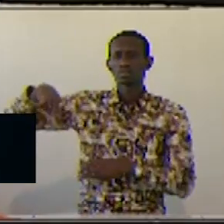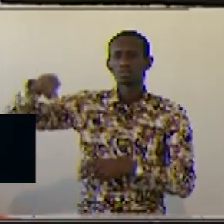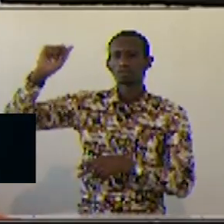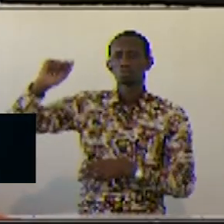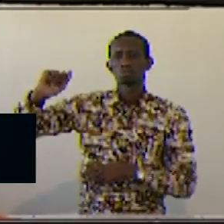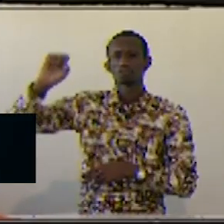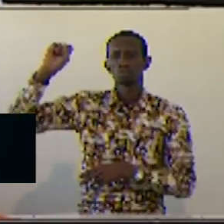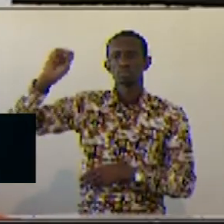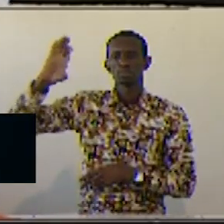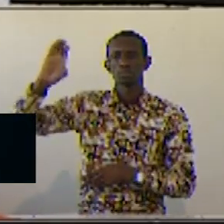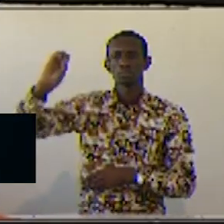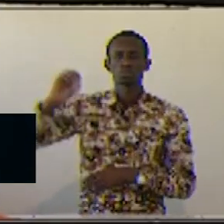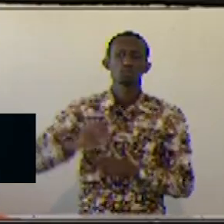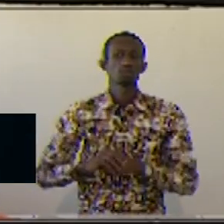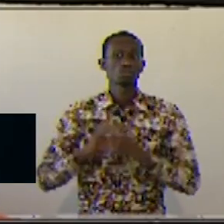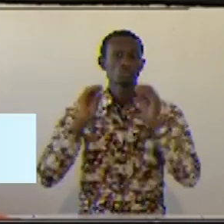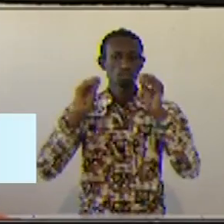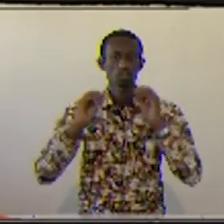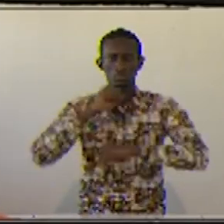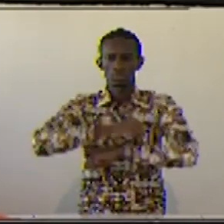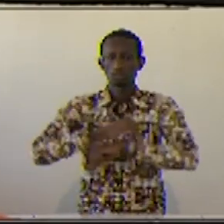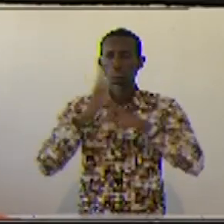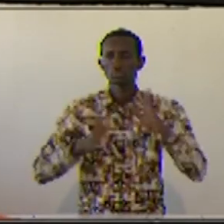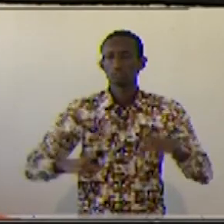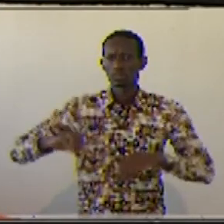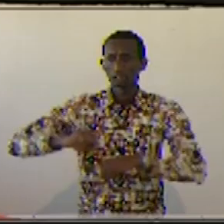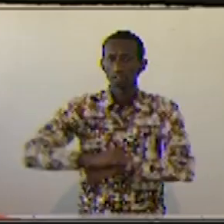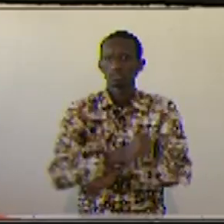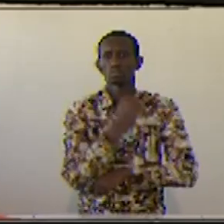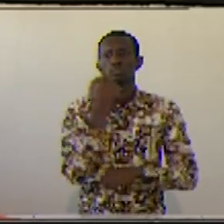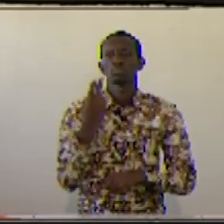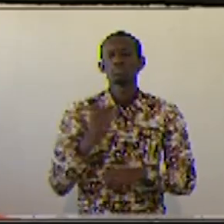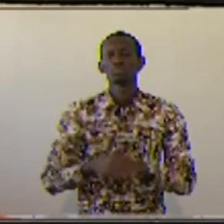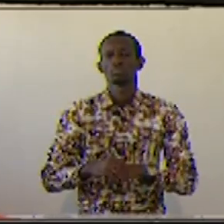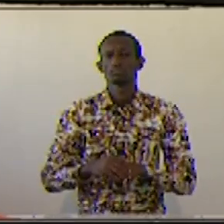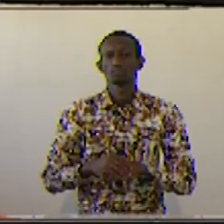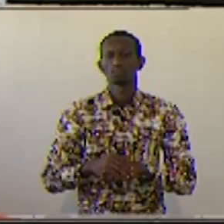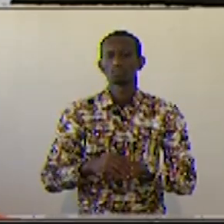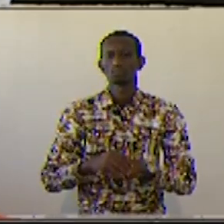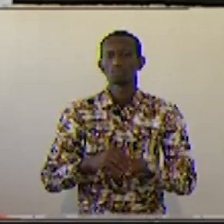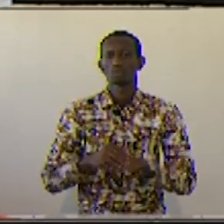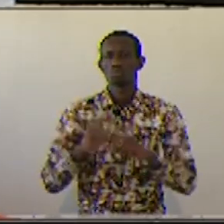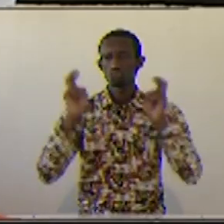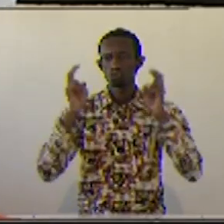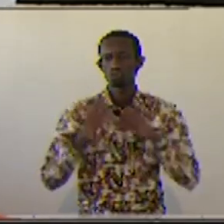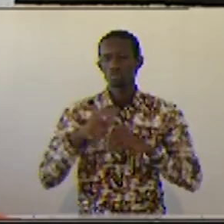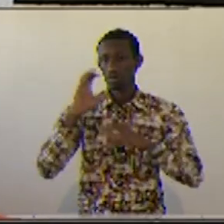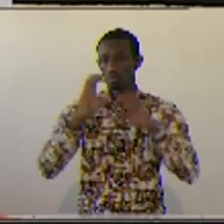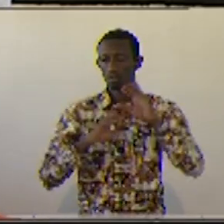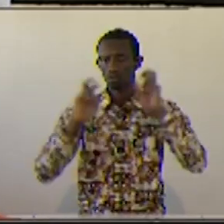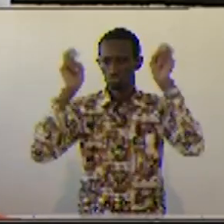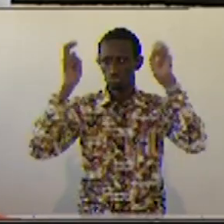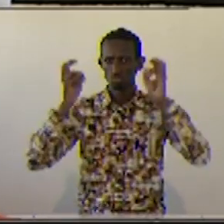2 students, continuing with unit number 6, and the lesson is the preparation of